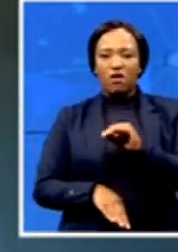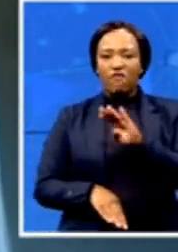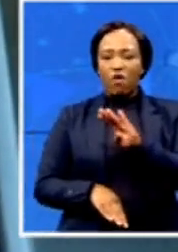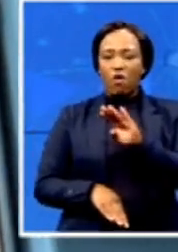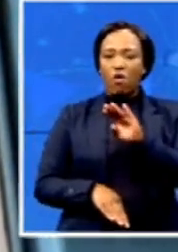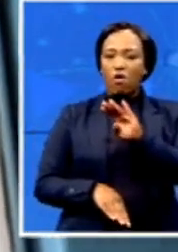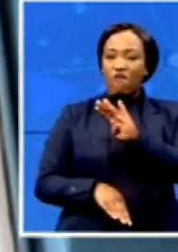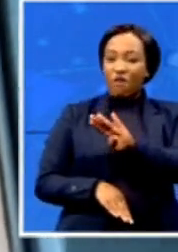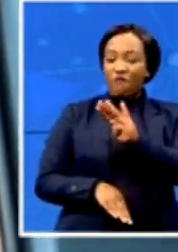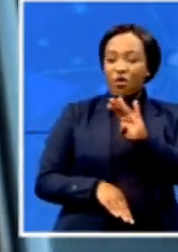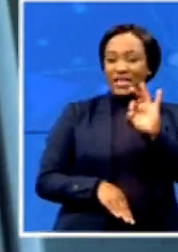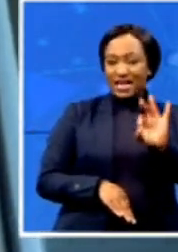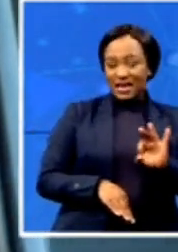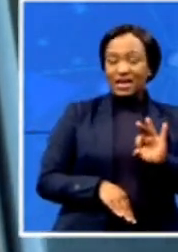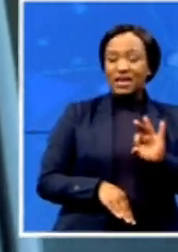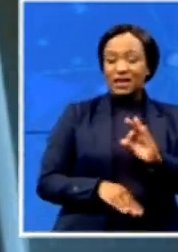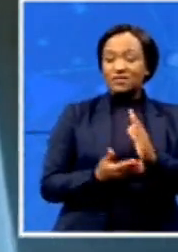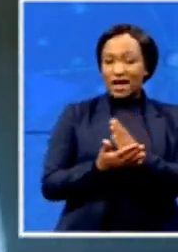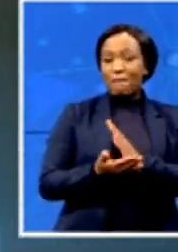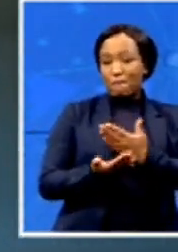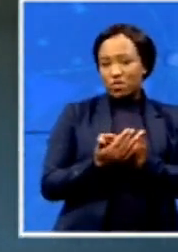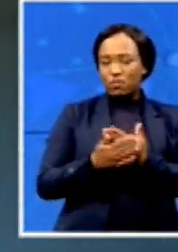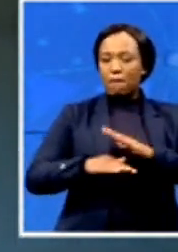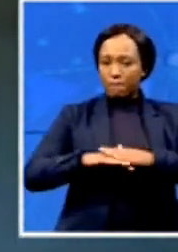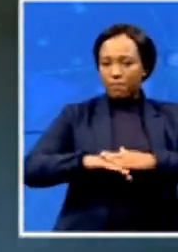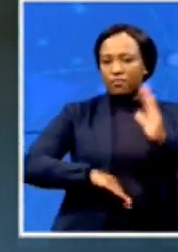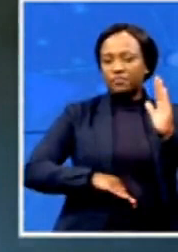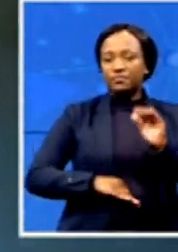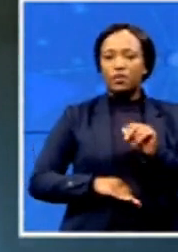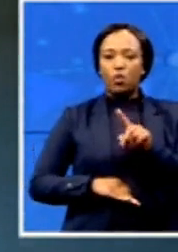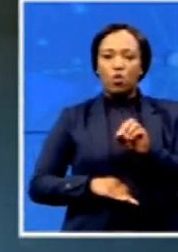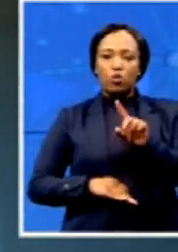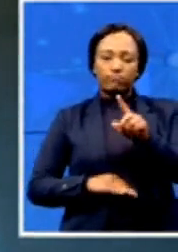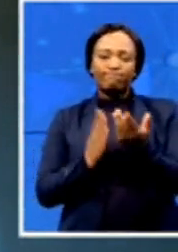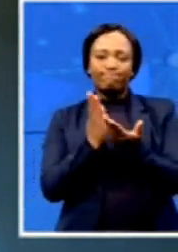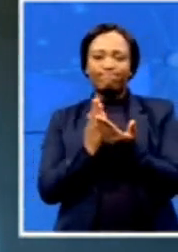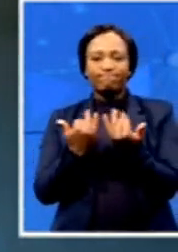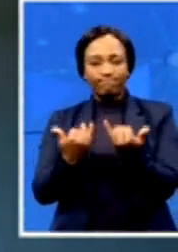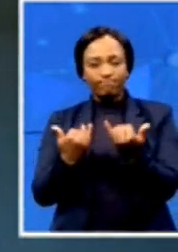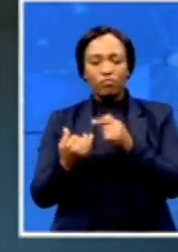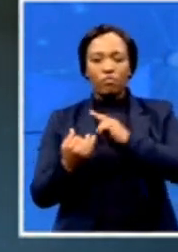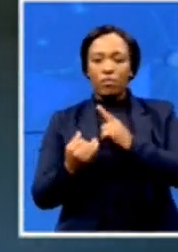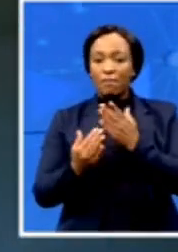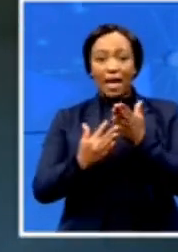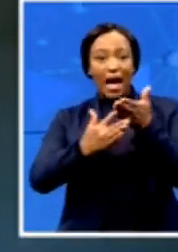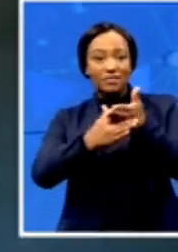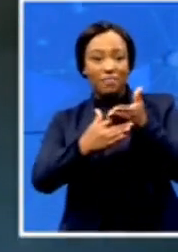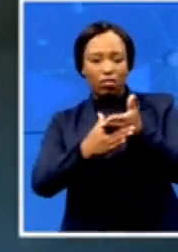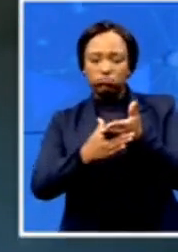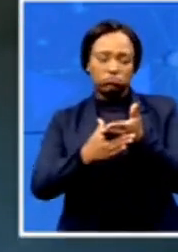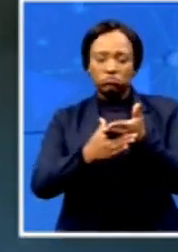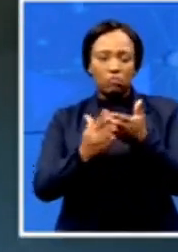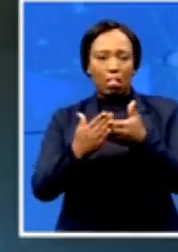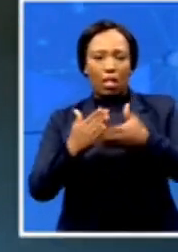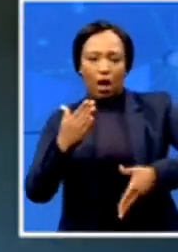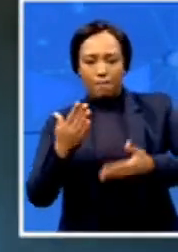higher. But also 101 schools are currently not accessible, but they've agreed that all learners should